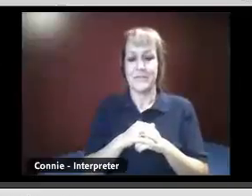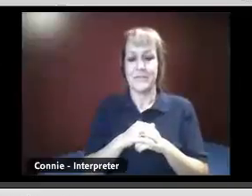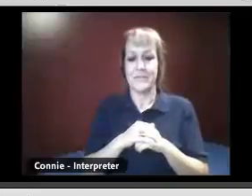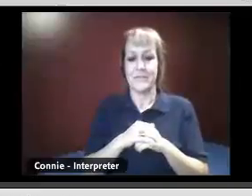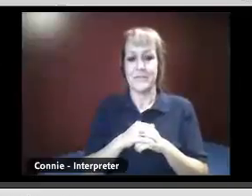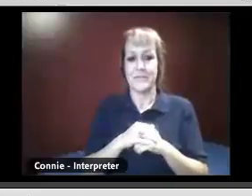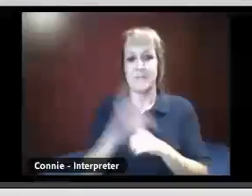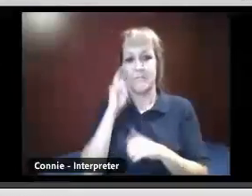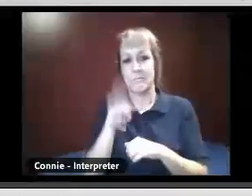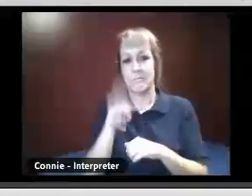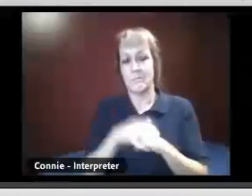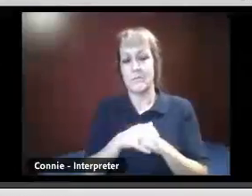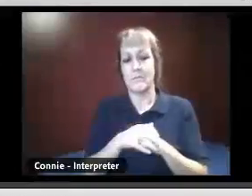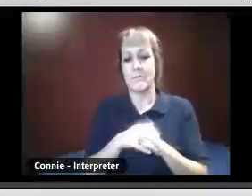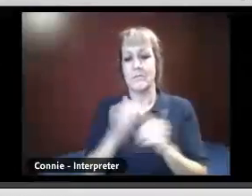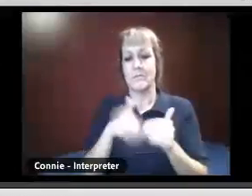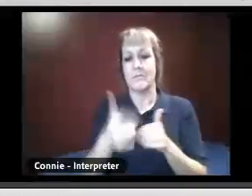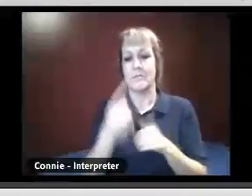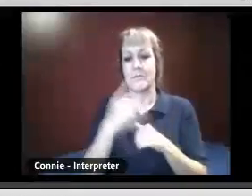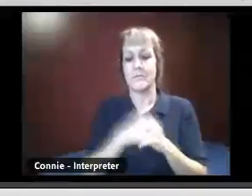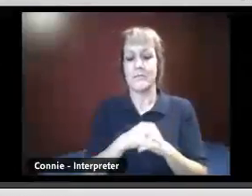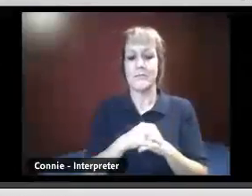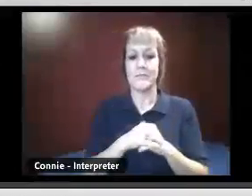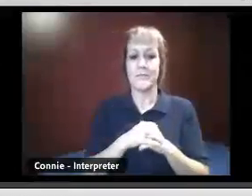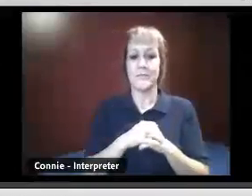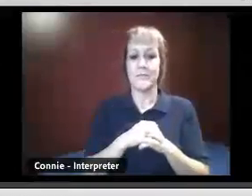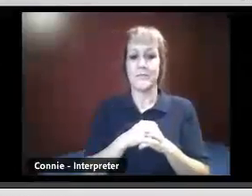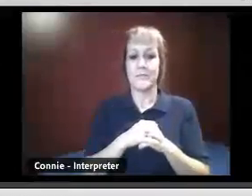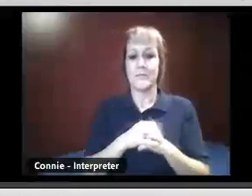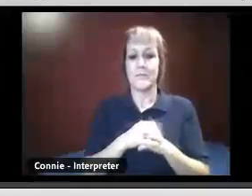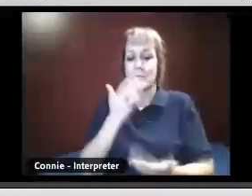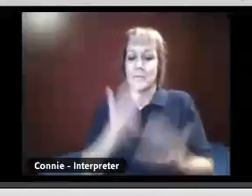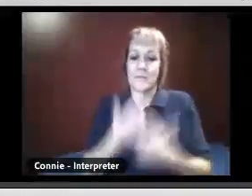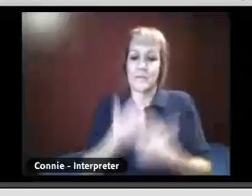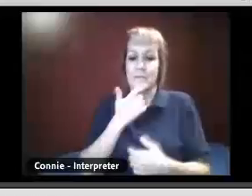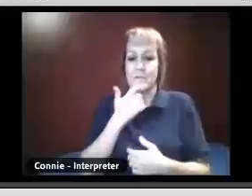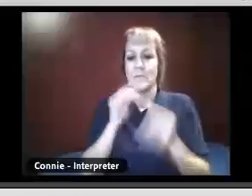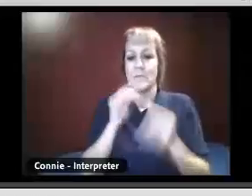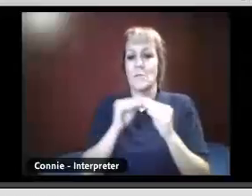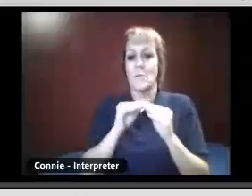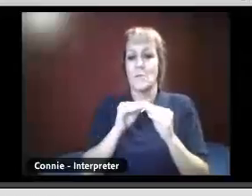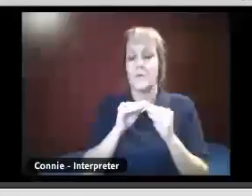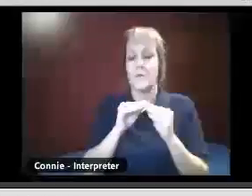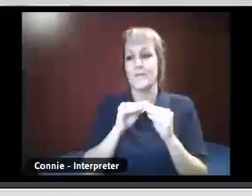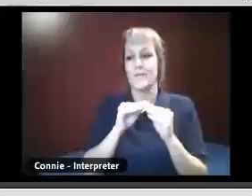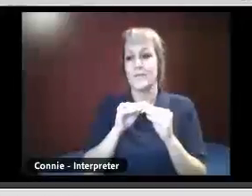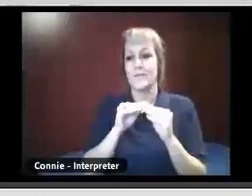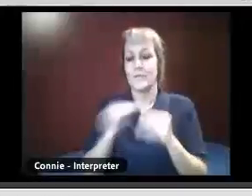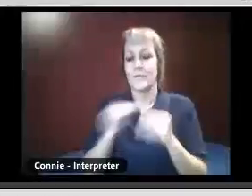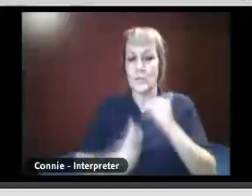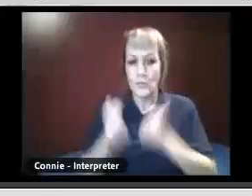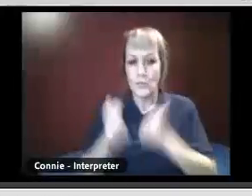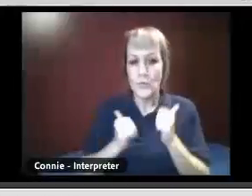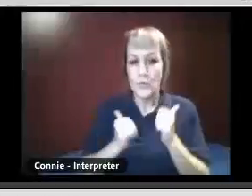Let's look at next one. Okay, and again, these are where you might say these are more low in assertiveness.